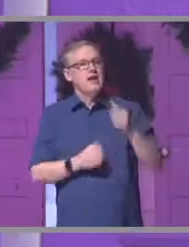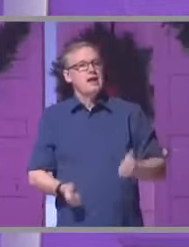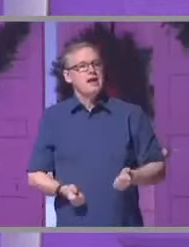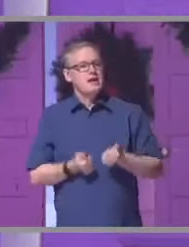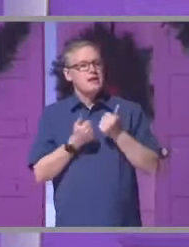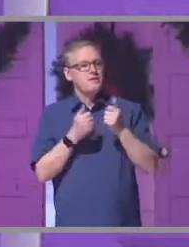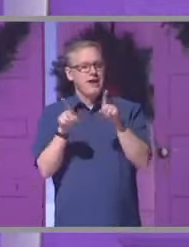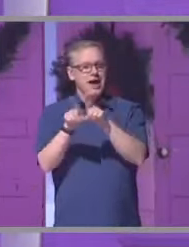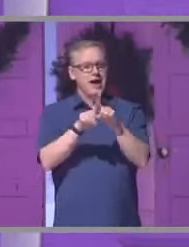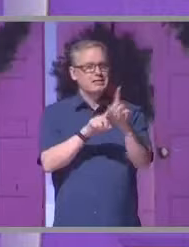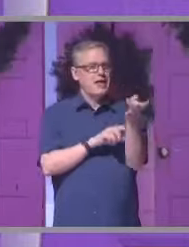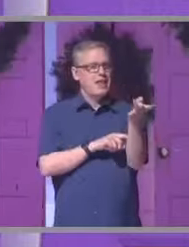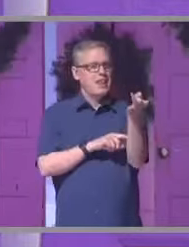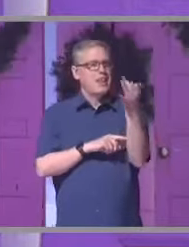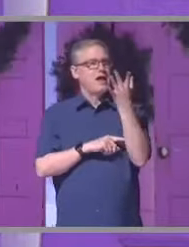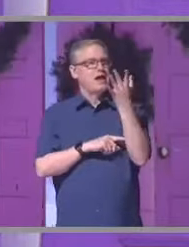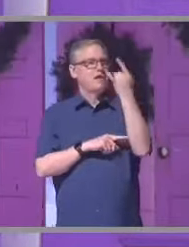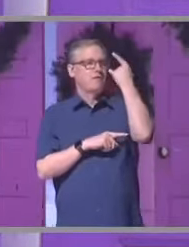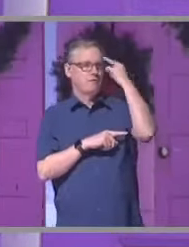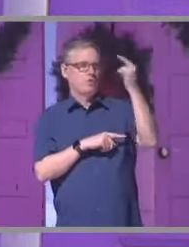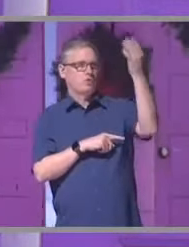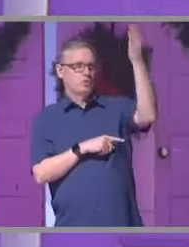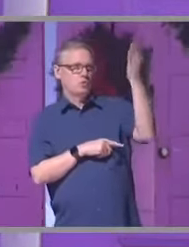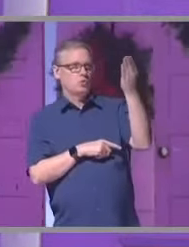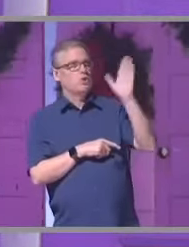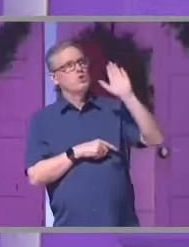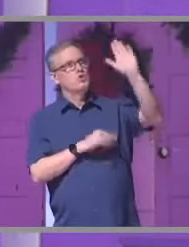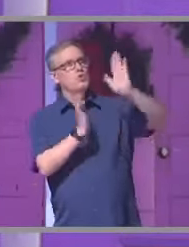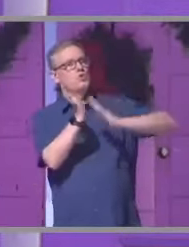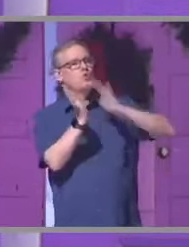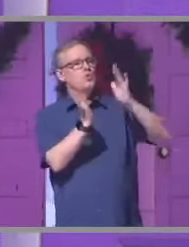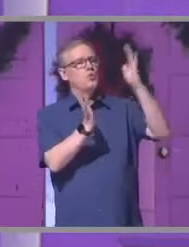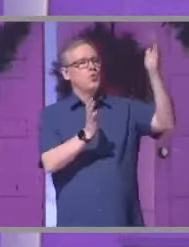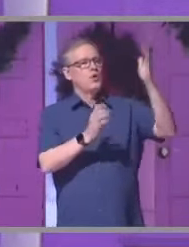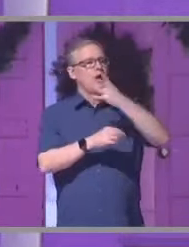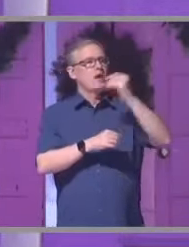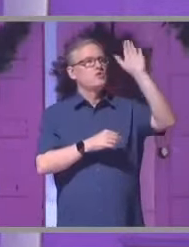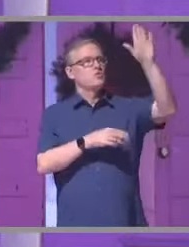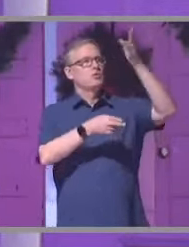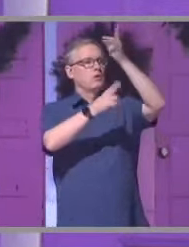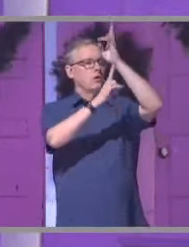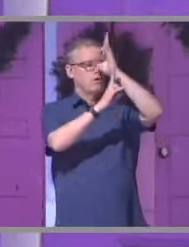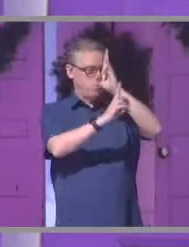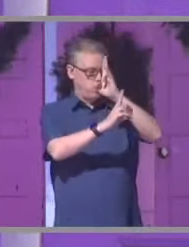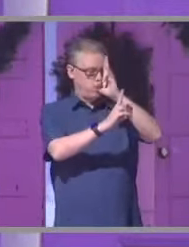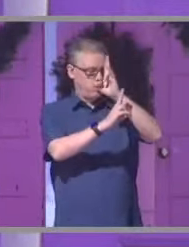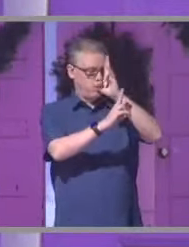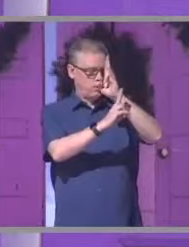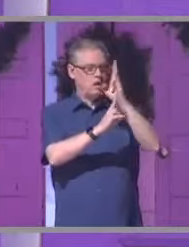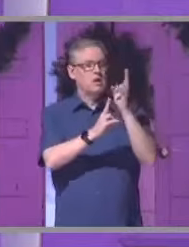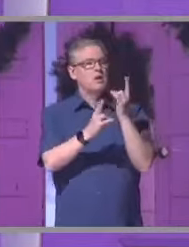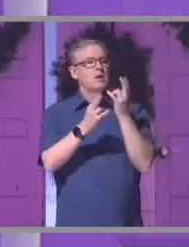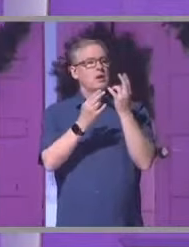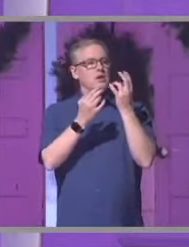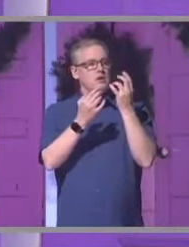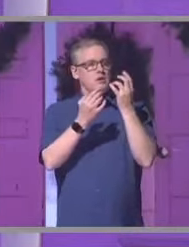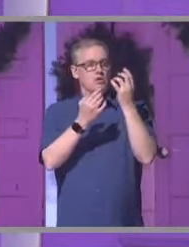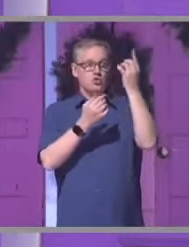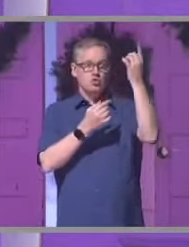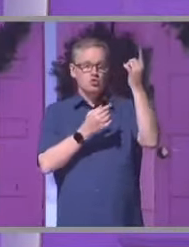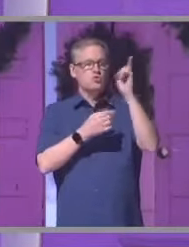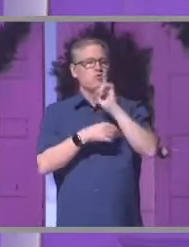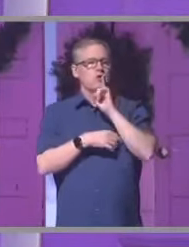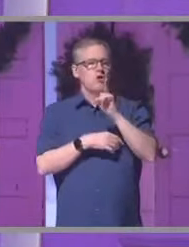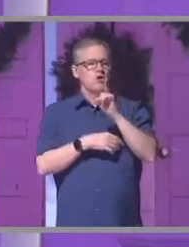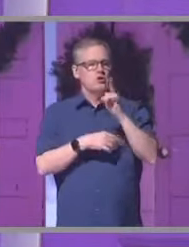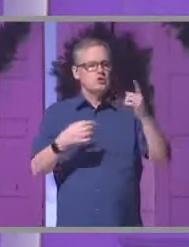lights for you, for your glory, and for your honor. And God, would you be the